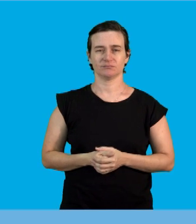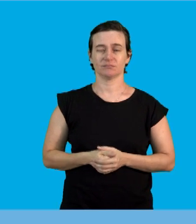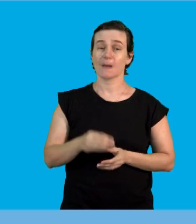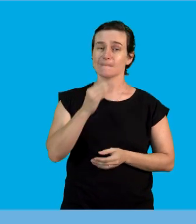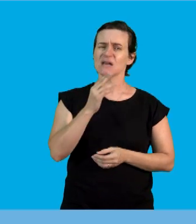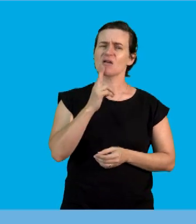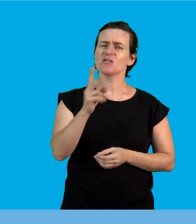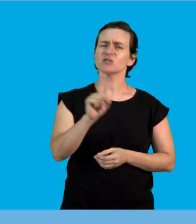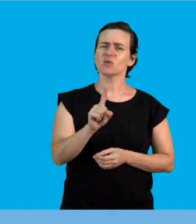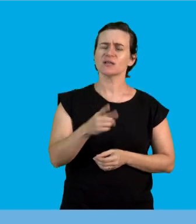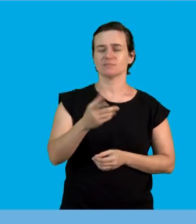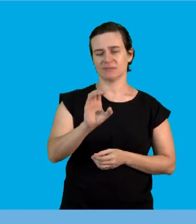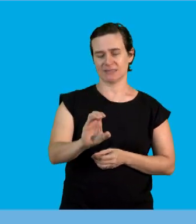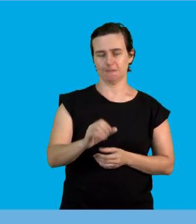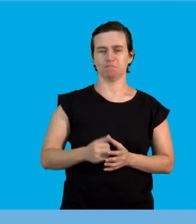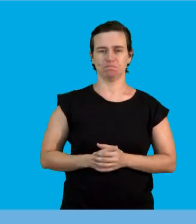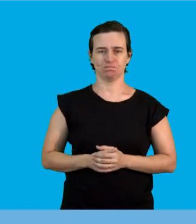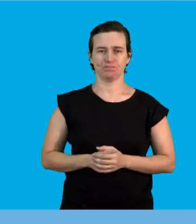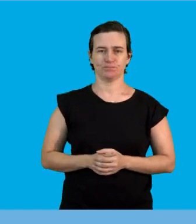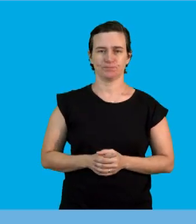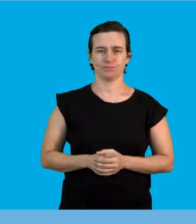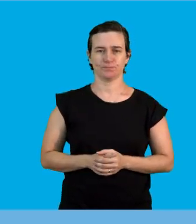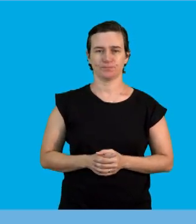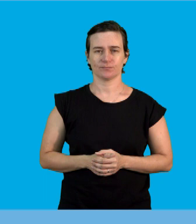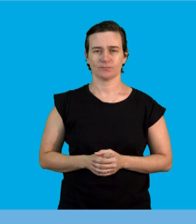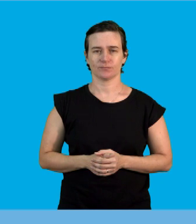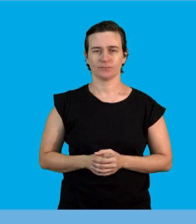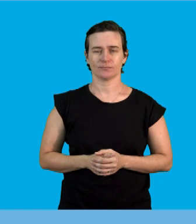therefore, our answer here is C.